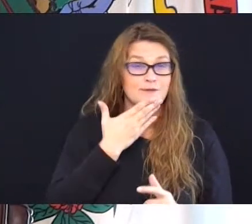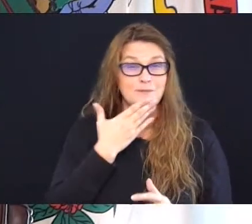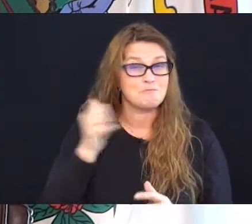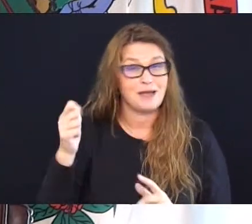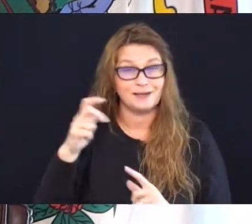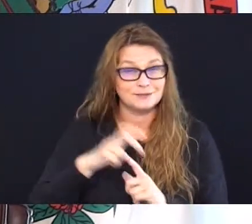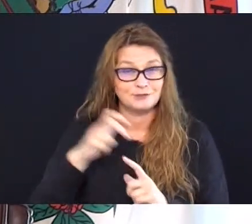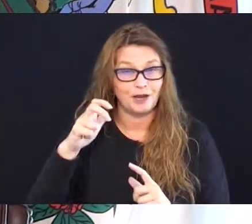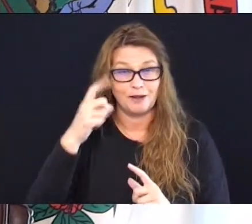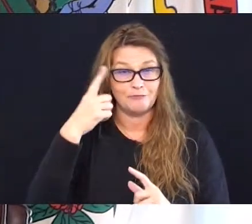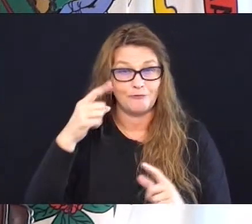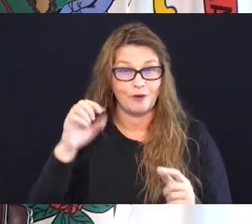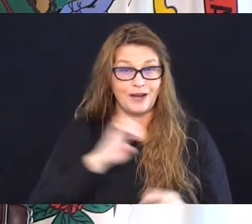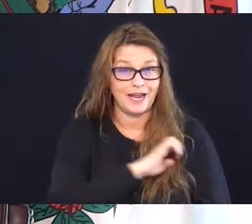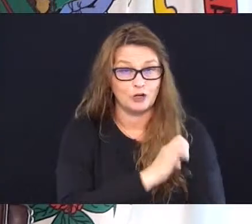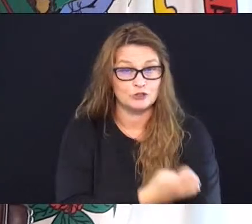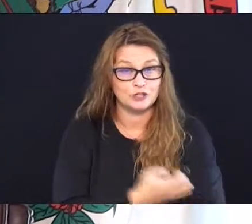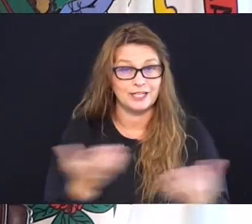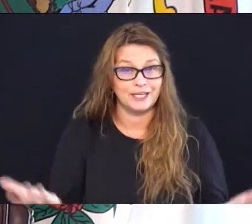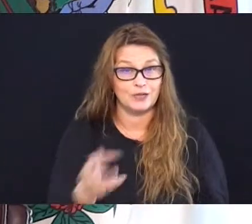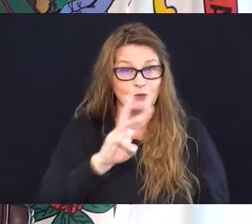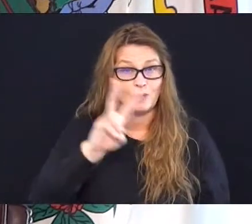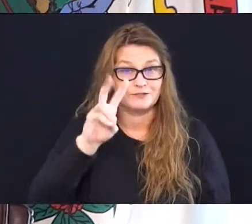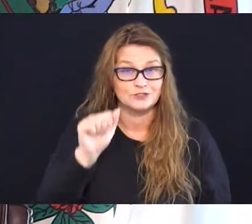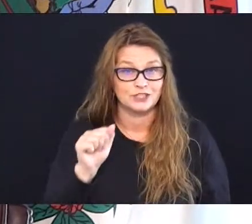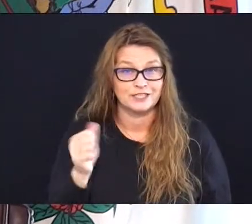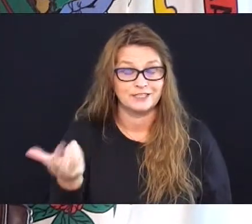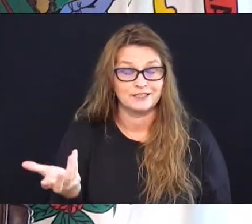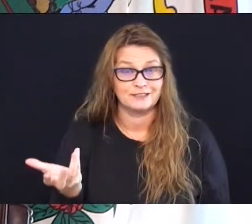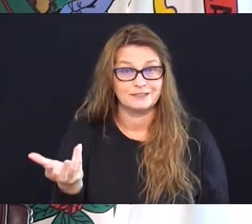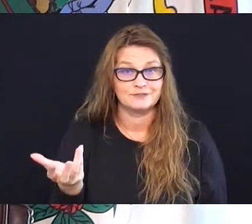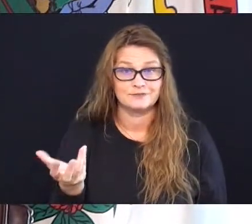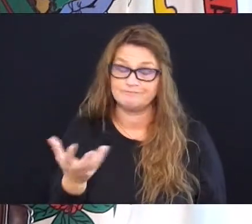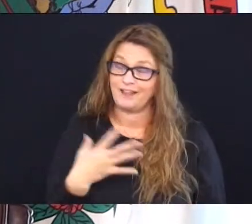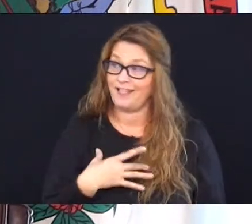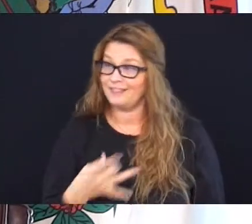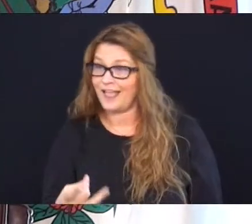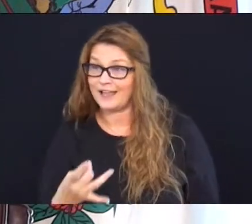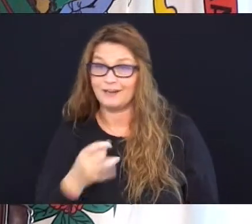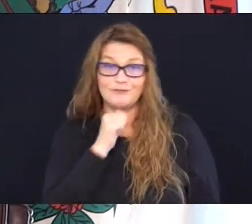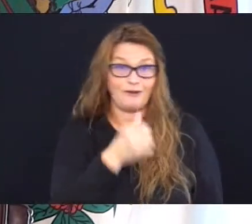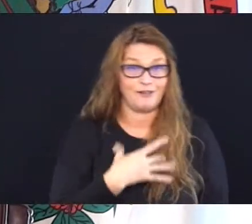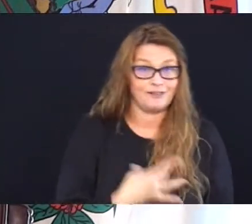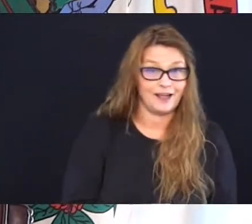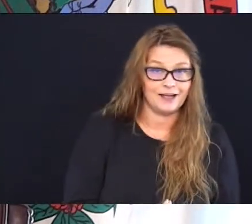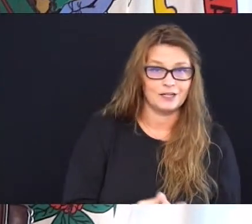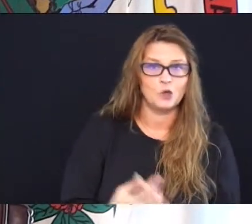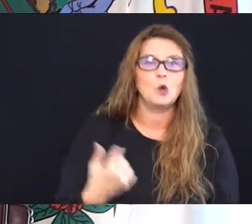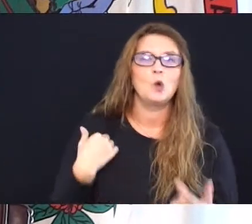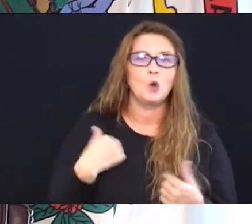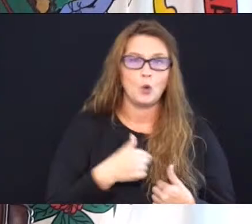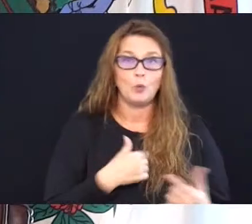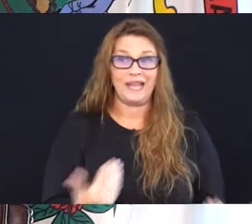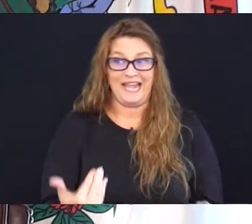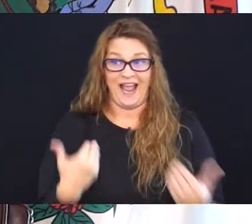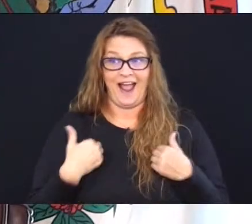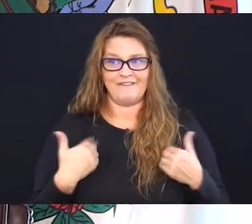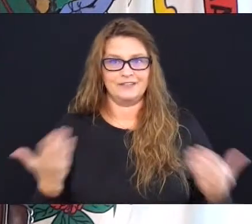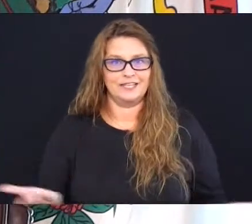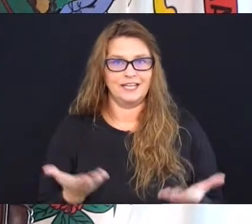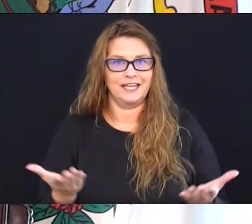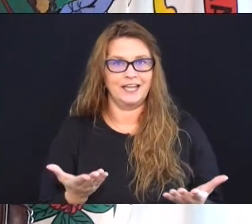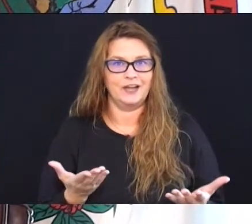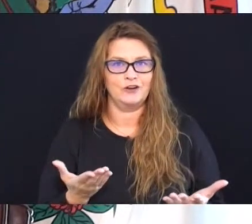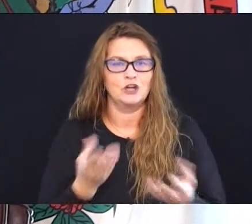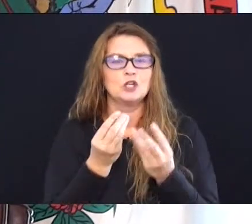be in West Virginia. And you know what? Like it or not like it, we hold the cards to maybe solving